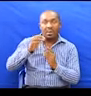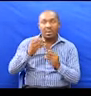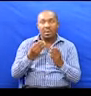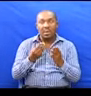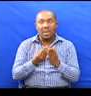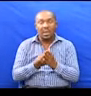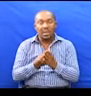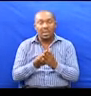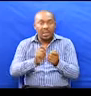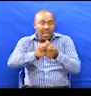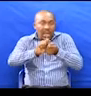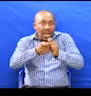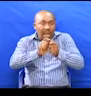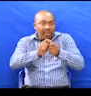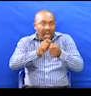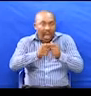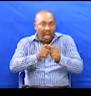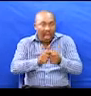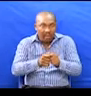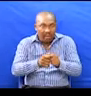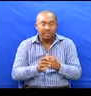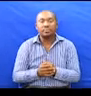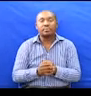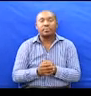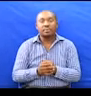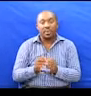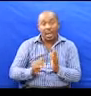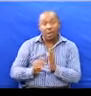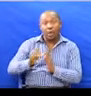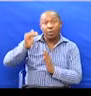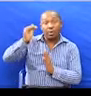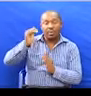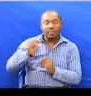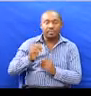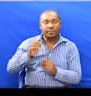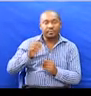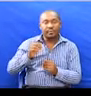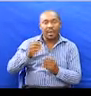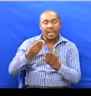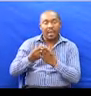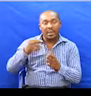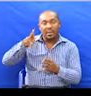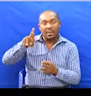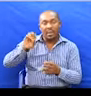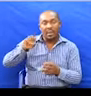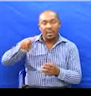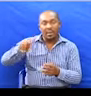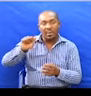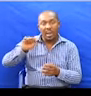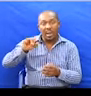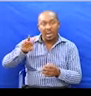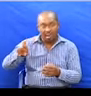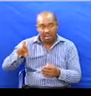Why? Why do we say protein are used in growth and repair? Protein provide the living organism